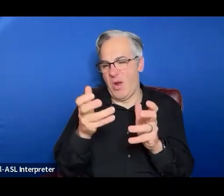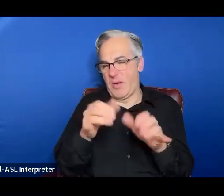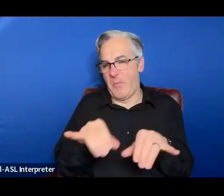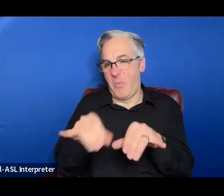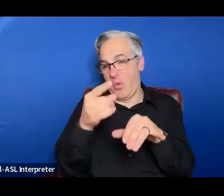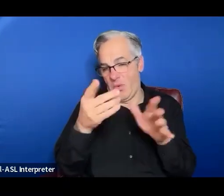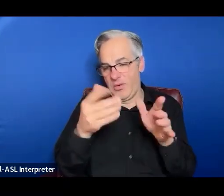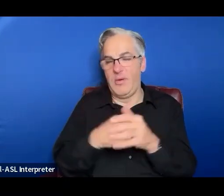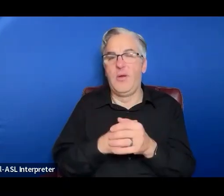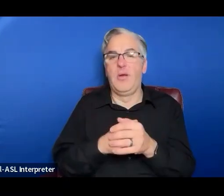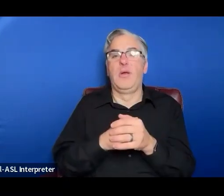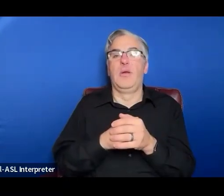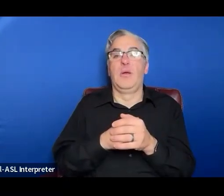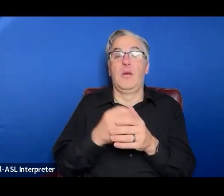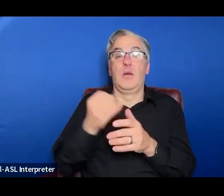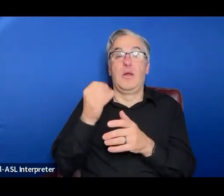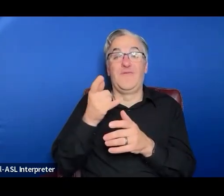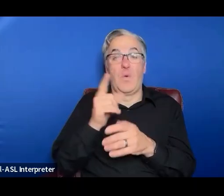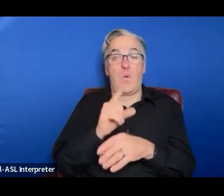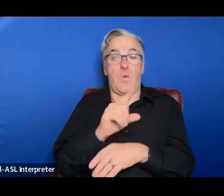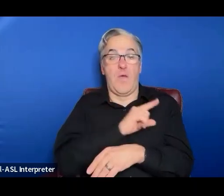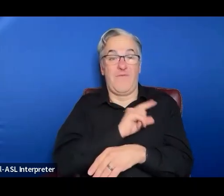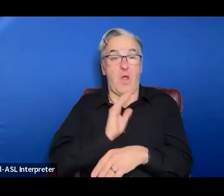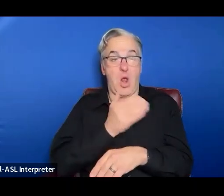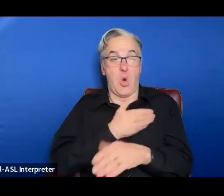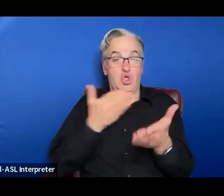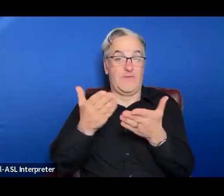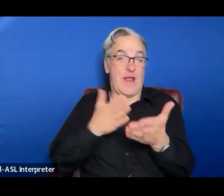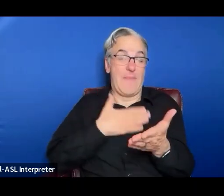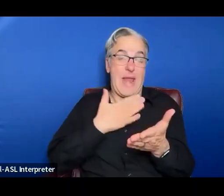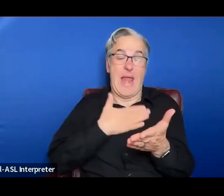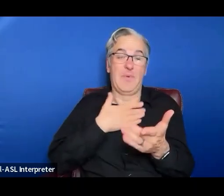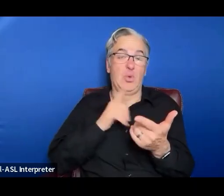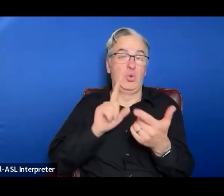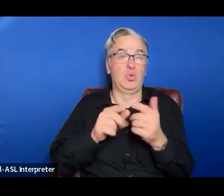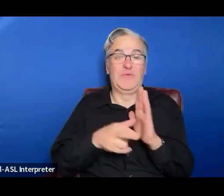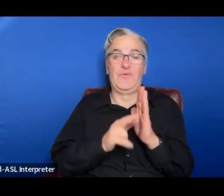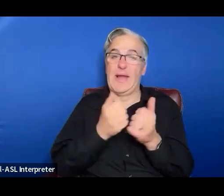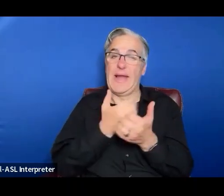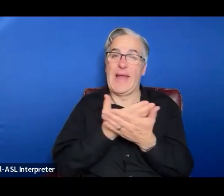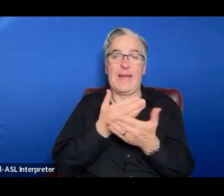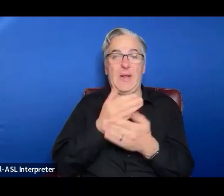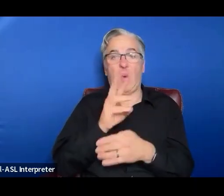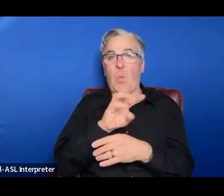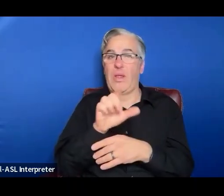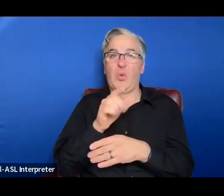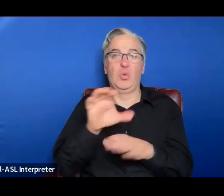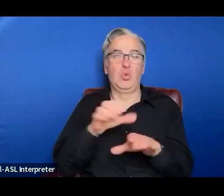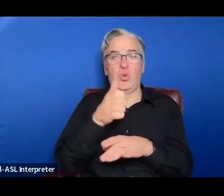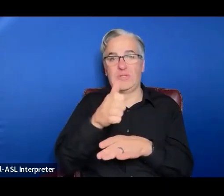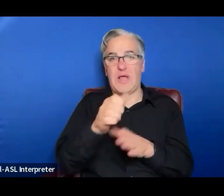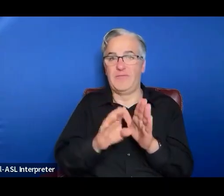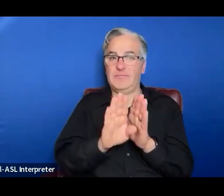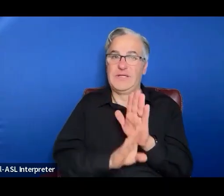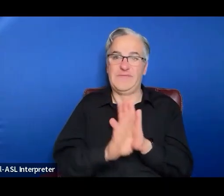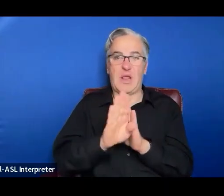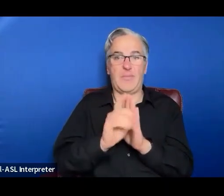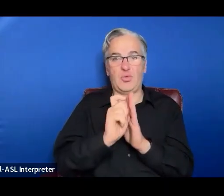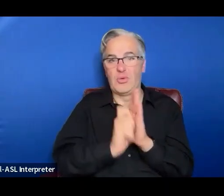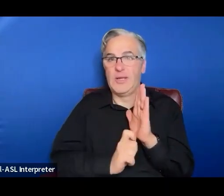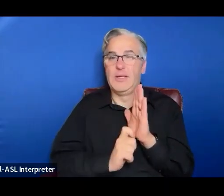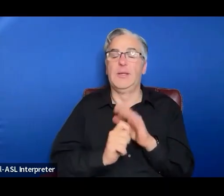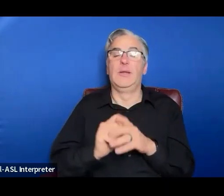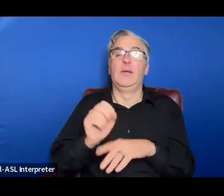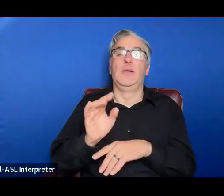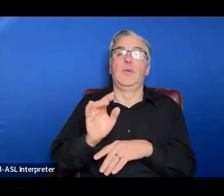wills online. If you qualify for our services, I'd be happy to review any will that you might do on your own. If